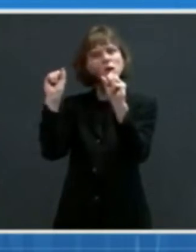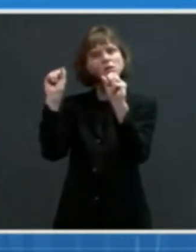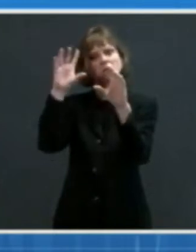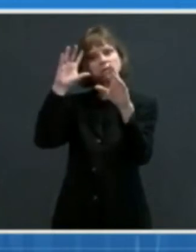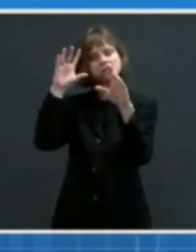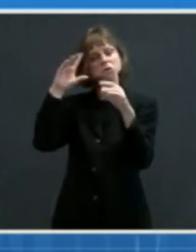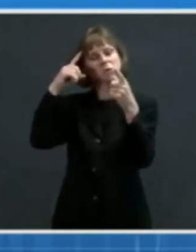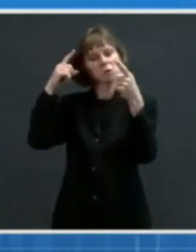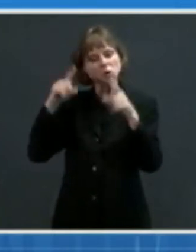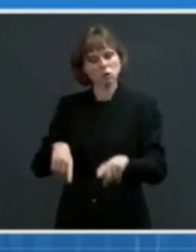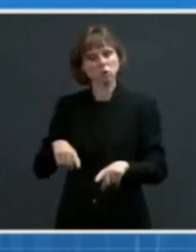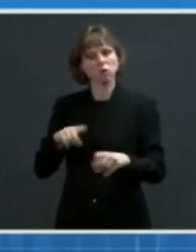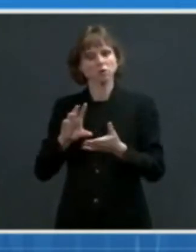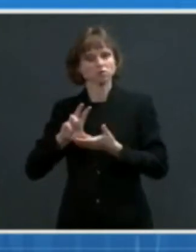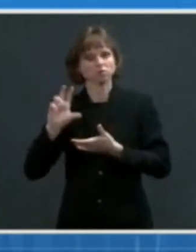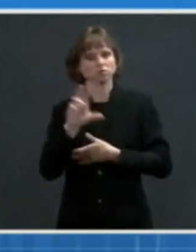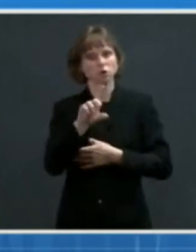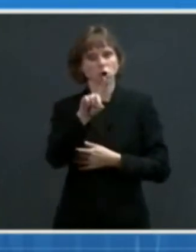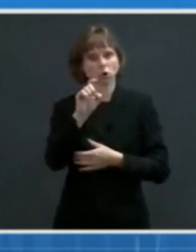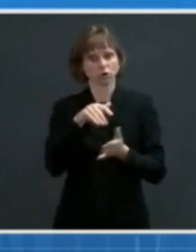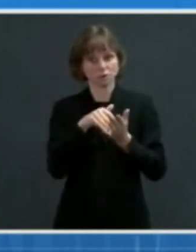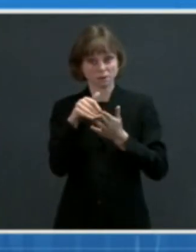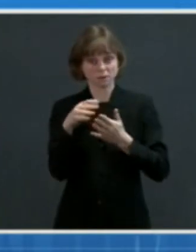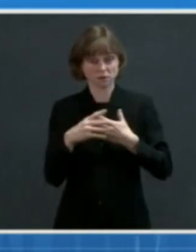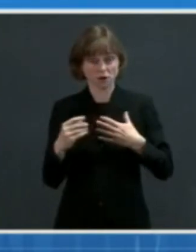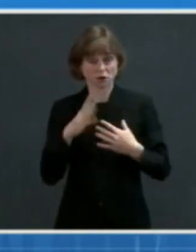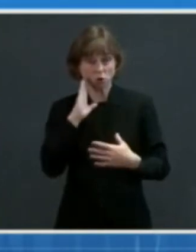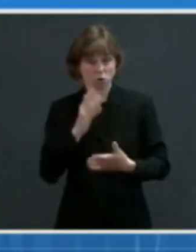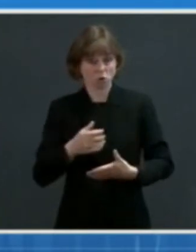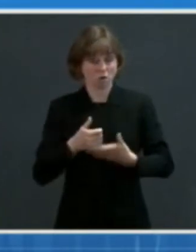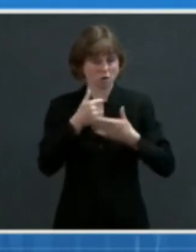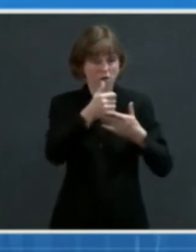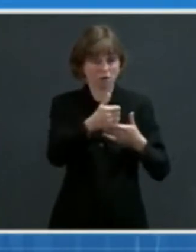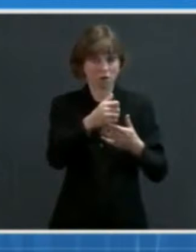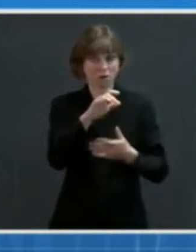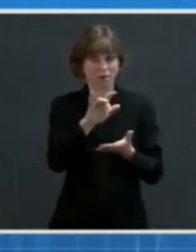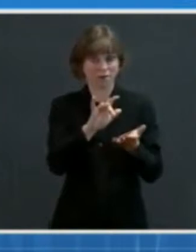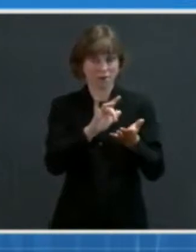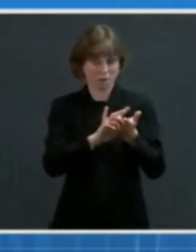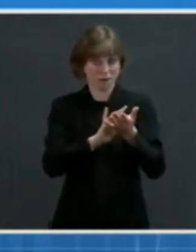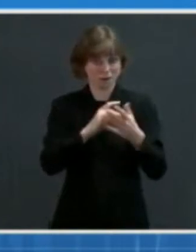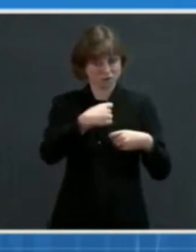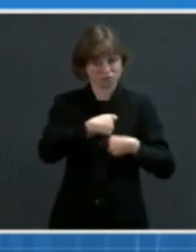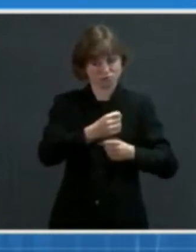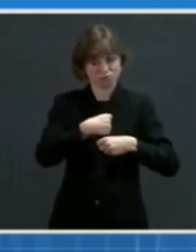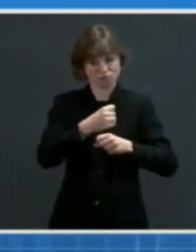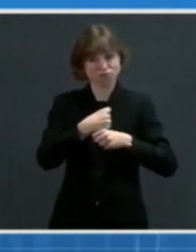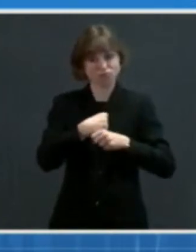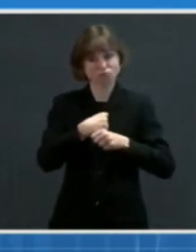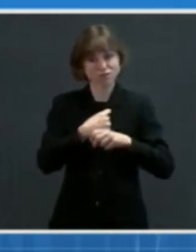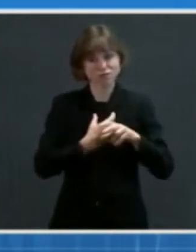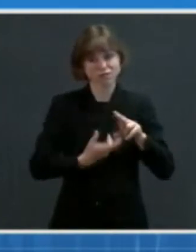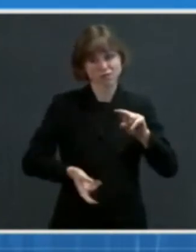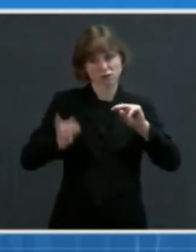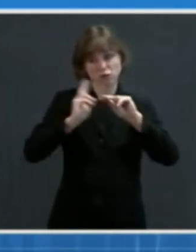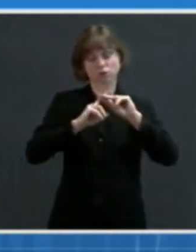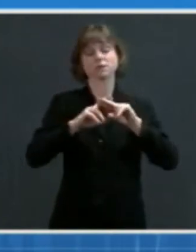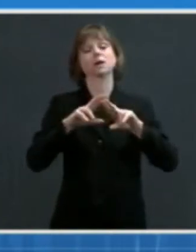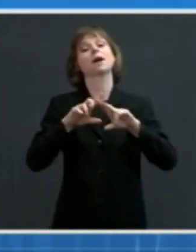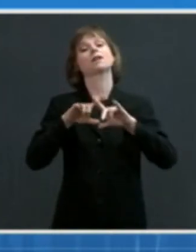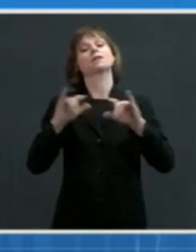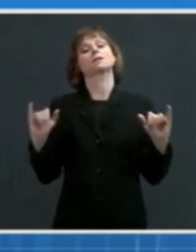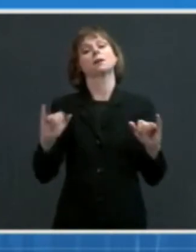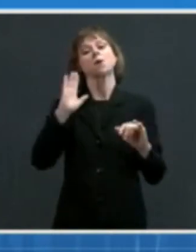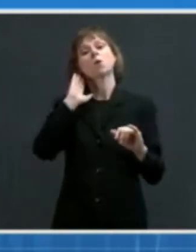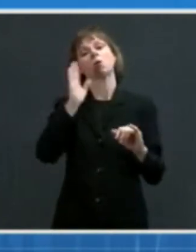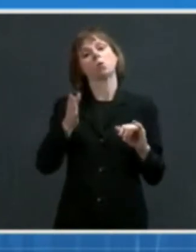more than $100 million that will help expand the drug substance manufacturing and convert a Merck